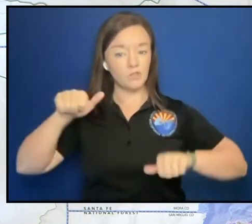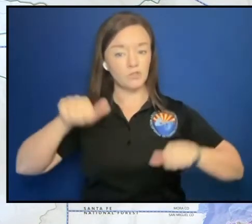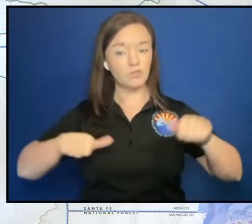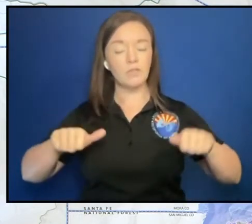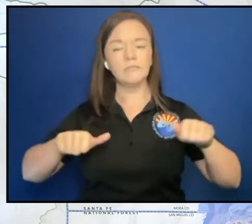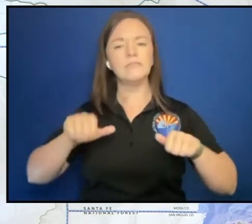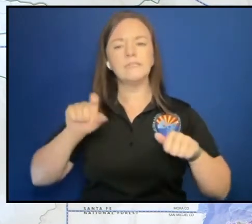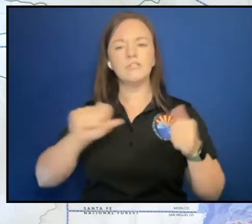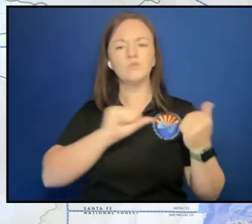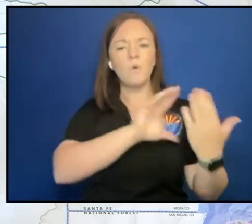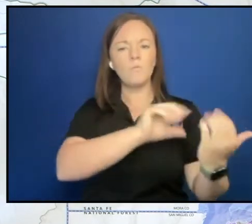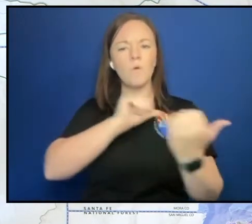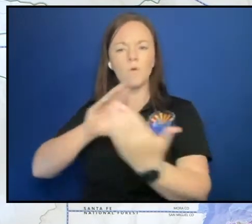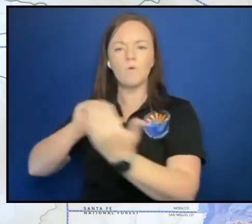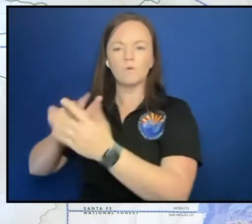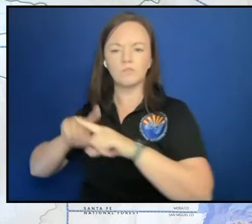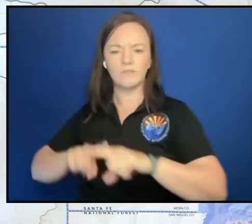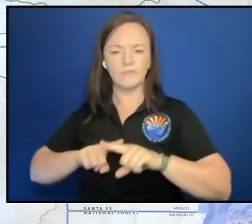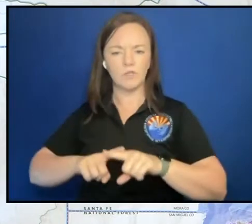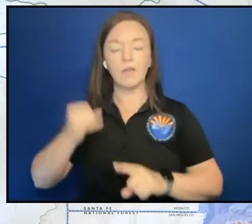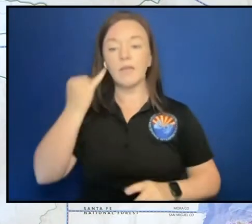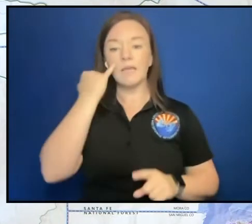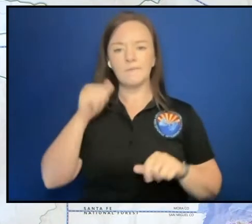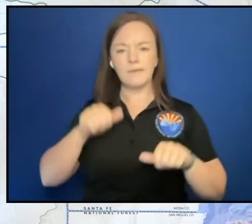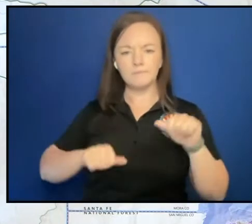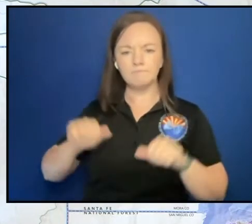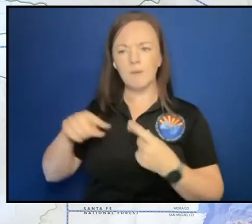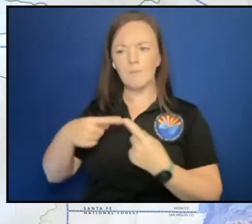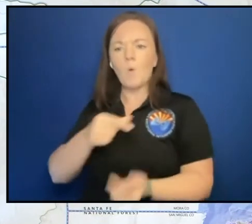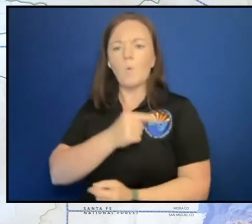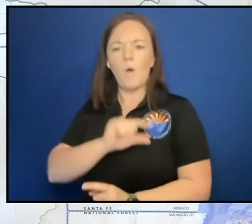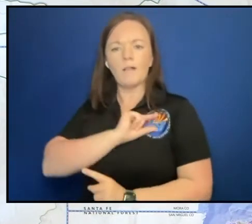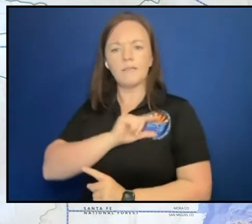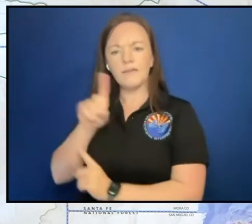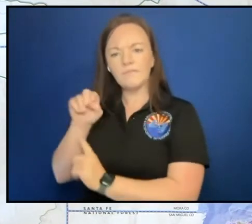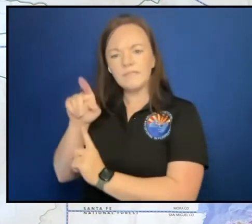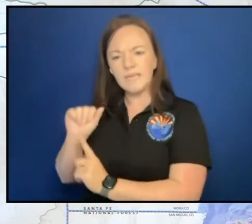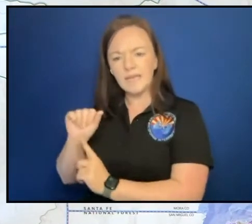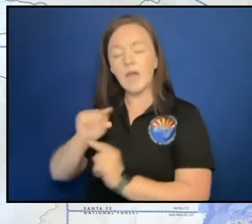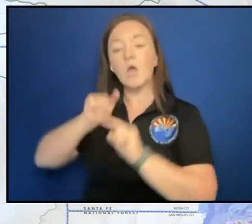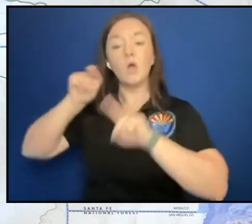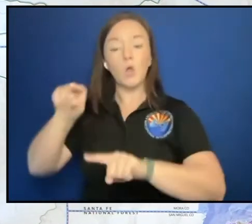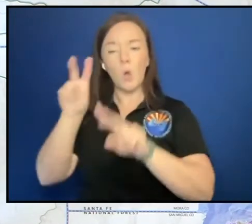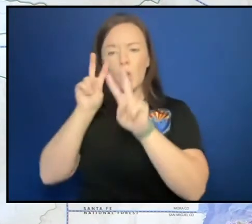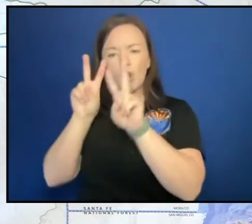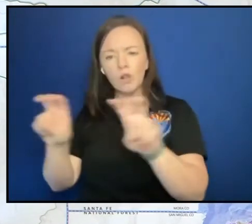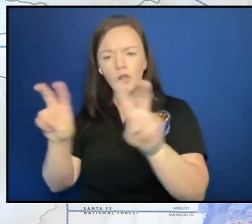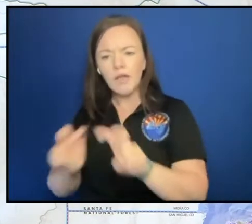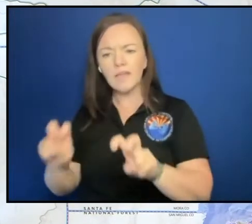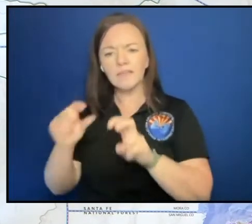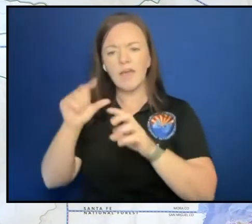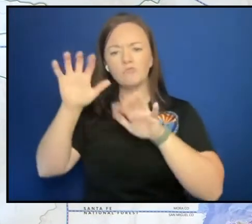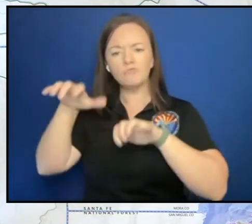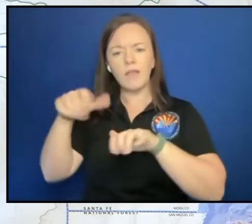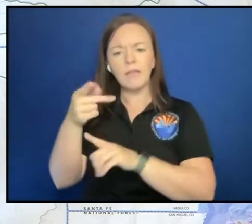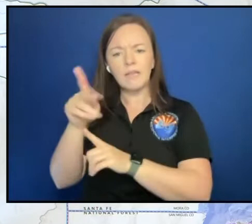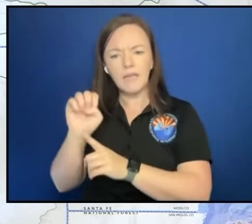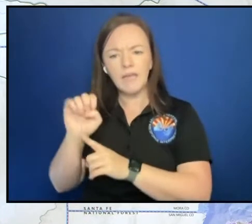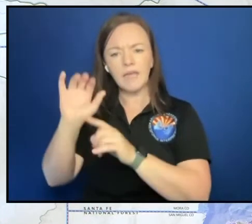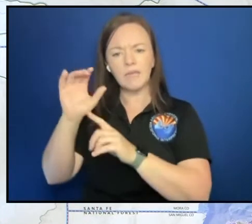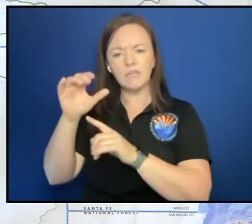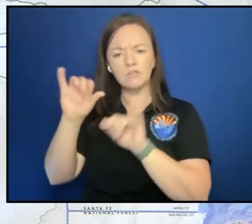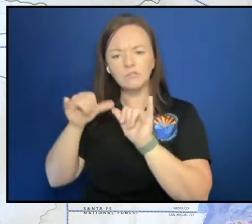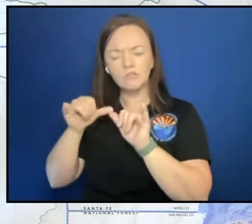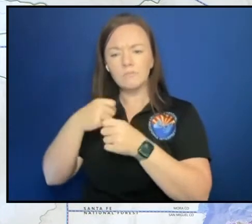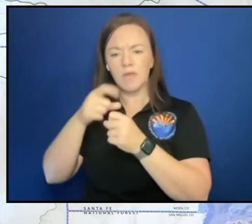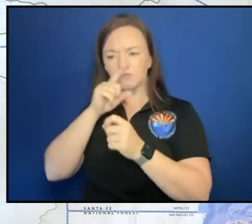uncertainty about the quality of the data, you can go calibrate the rain gauge in this case. Or we can go make sure that our